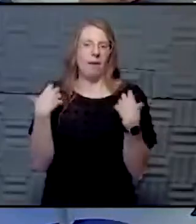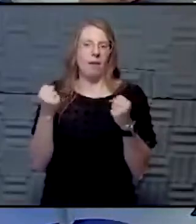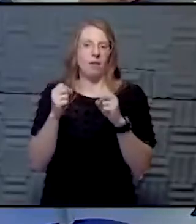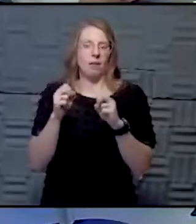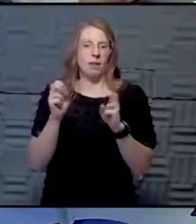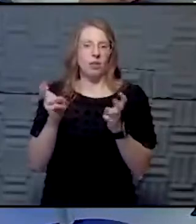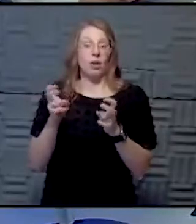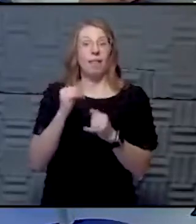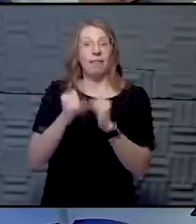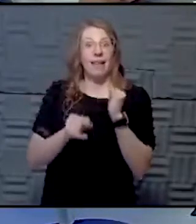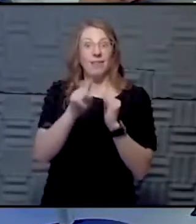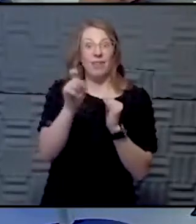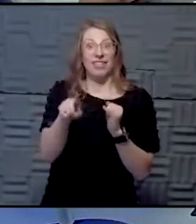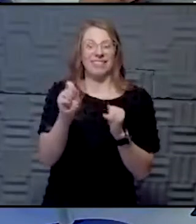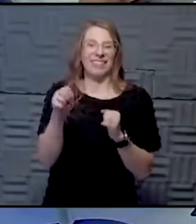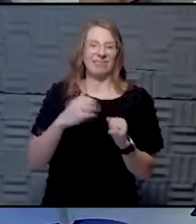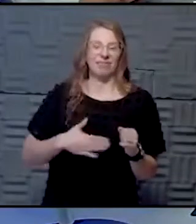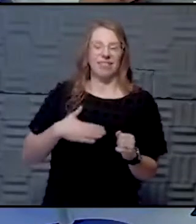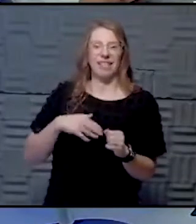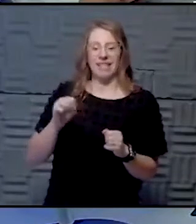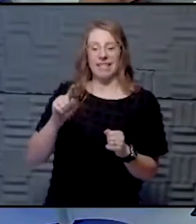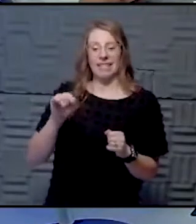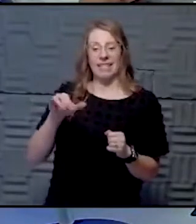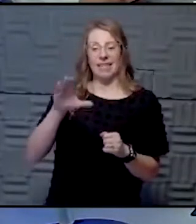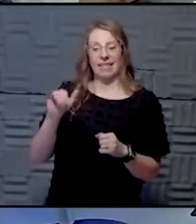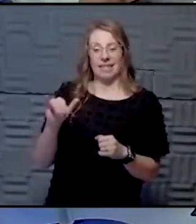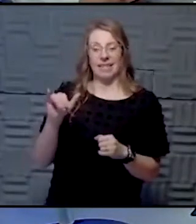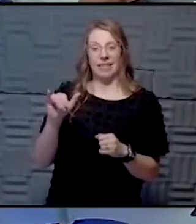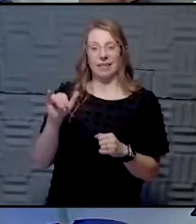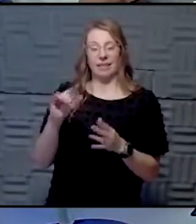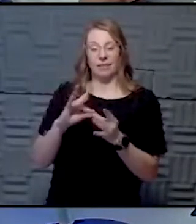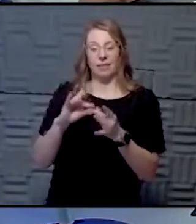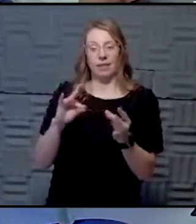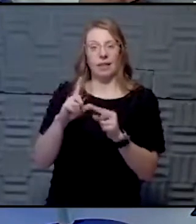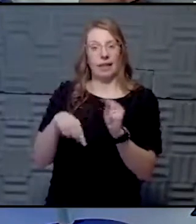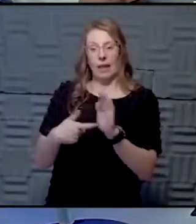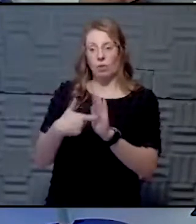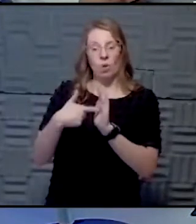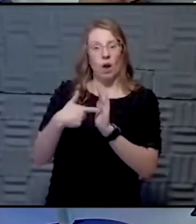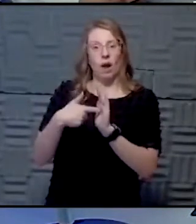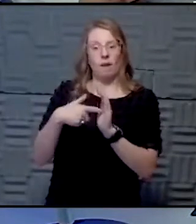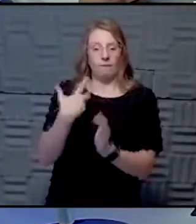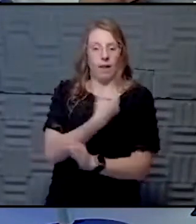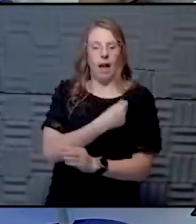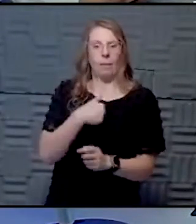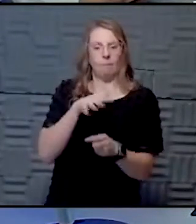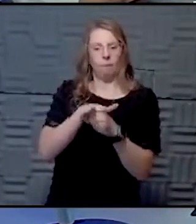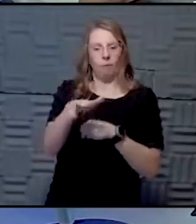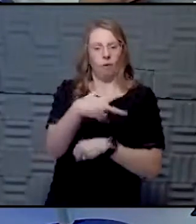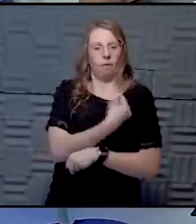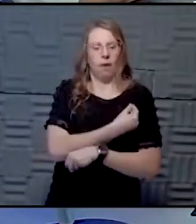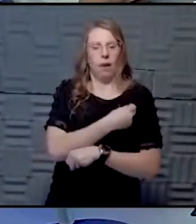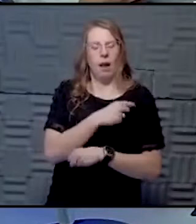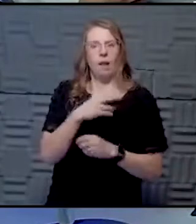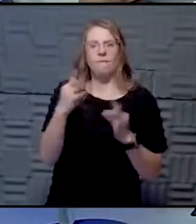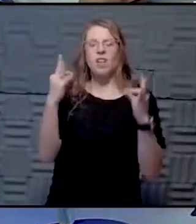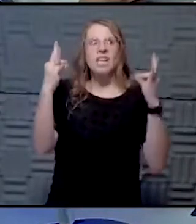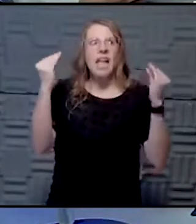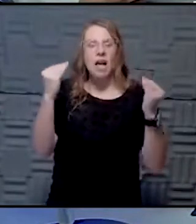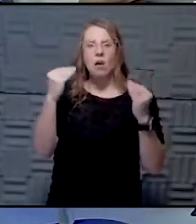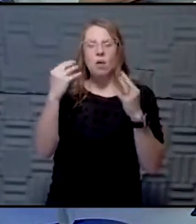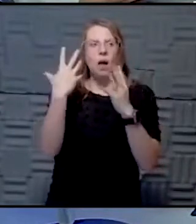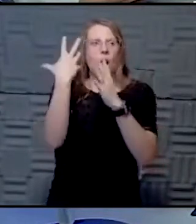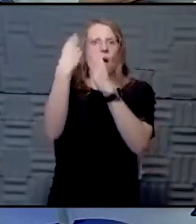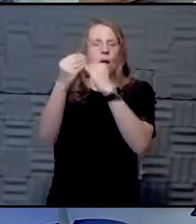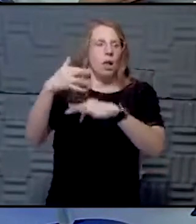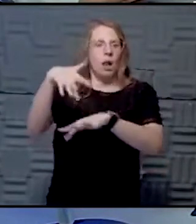question? Yes, please. Okay. So Stacy says, do you know why we can't require vaccine? I'm fully vaccinated and I'm freaking out just going back out there